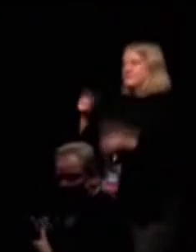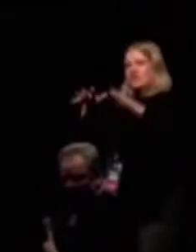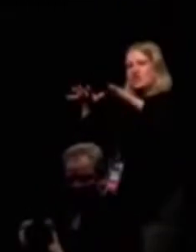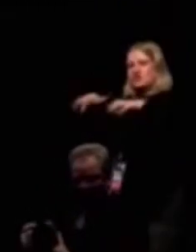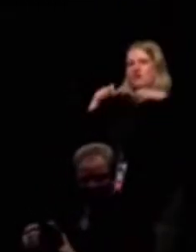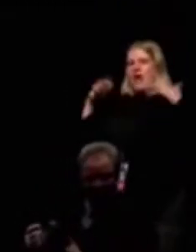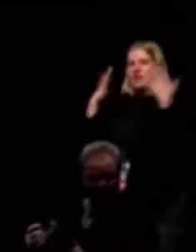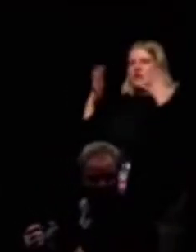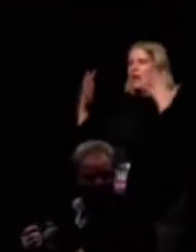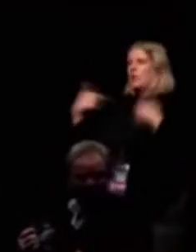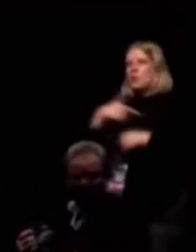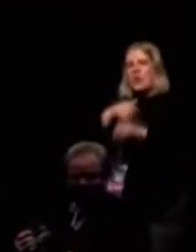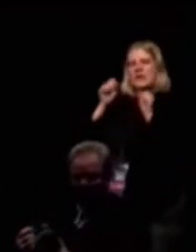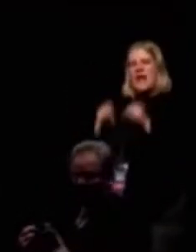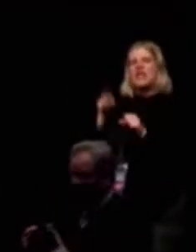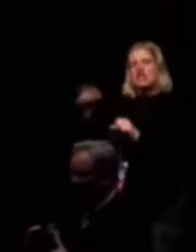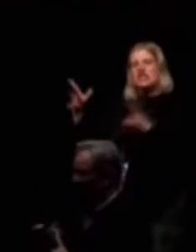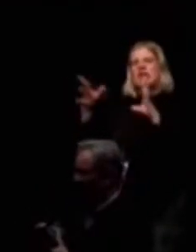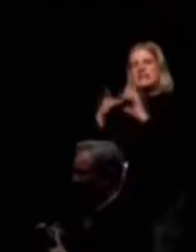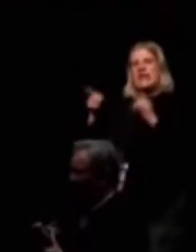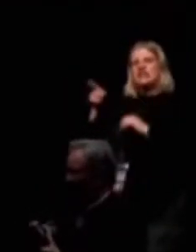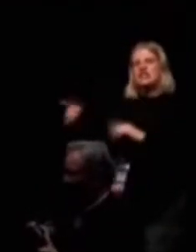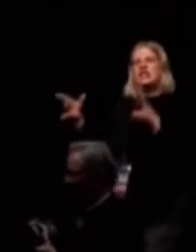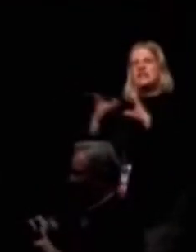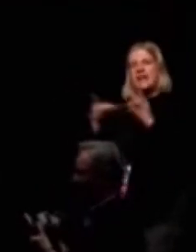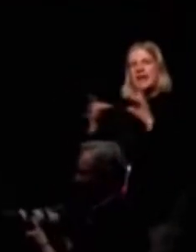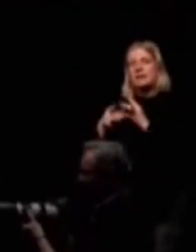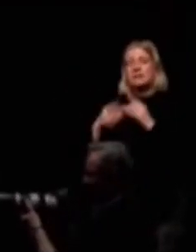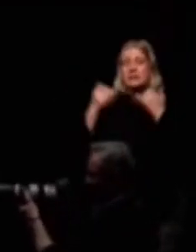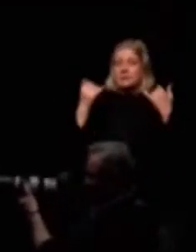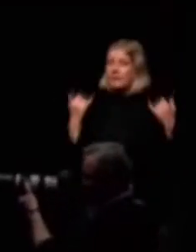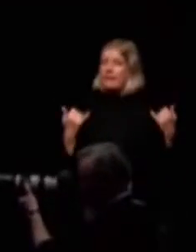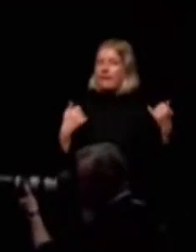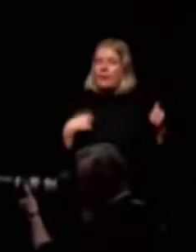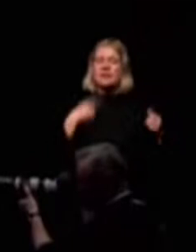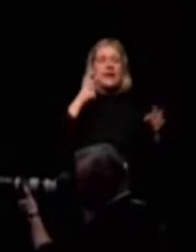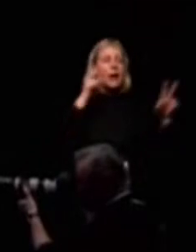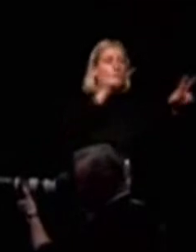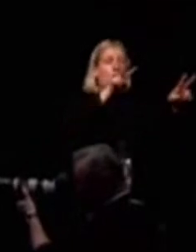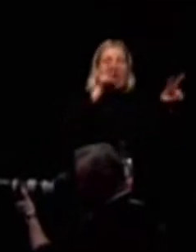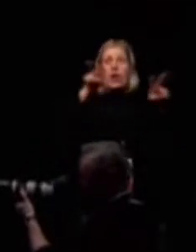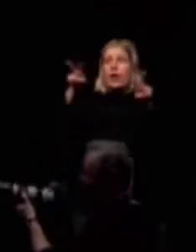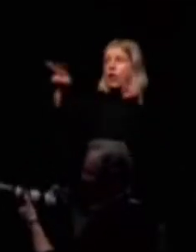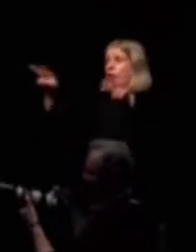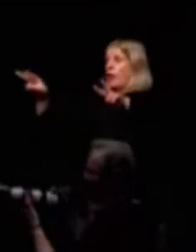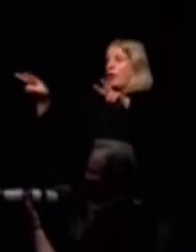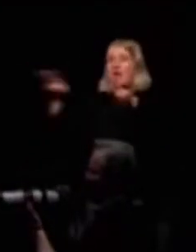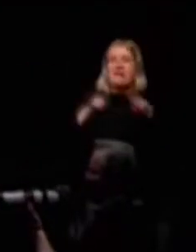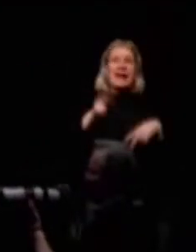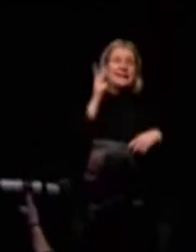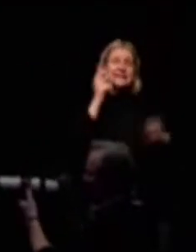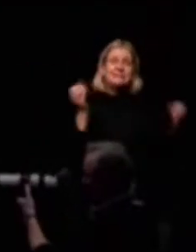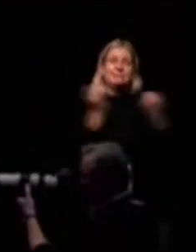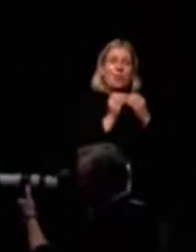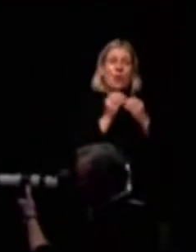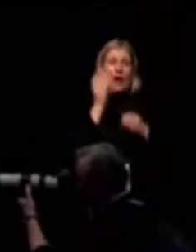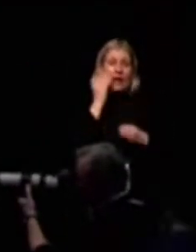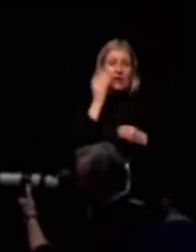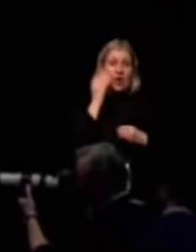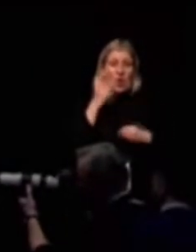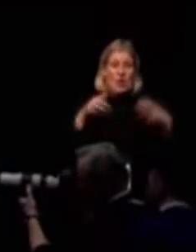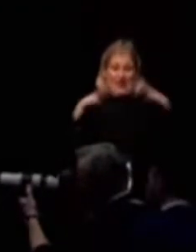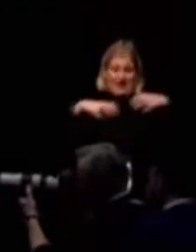you. But as I look out, I see so much more because I'm not alone in that arena.